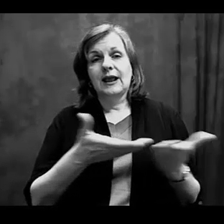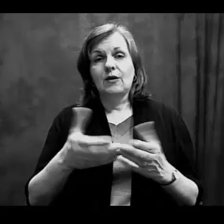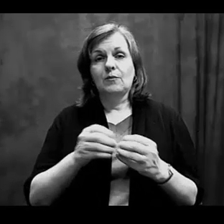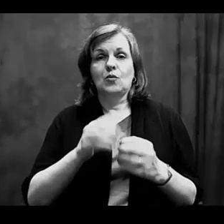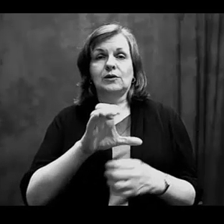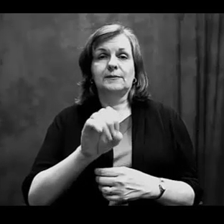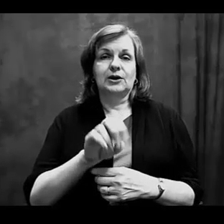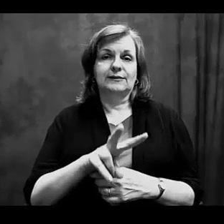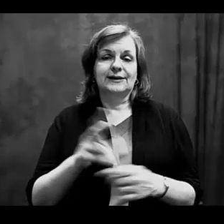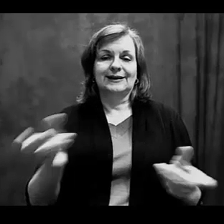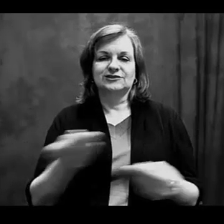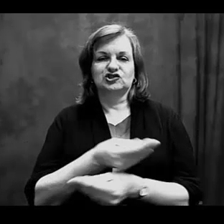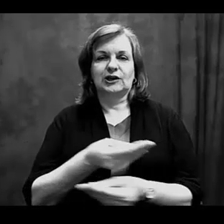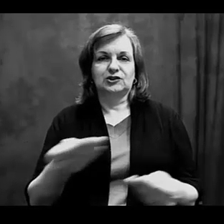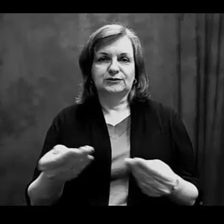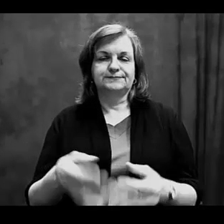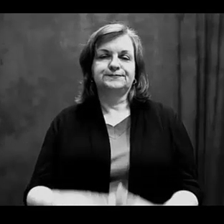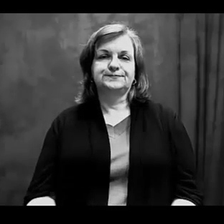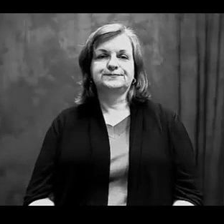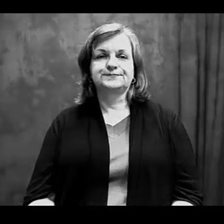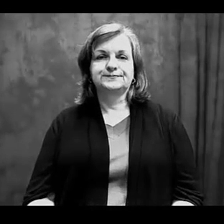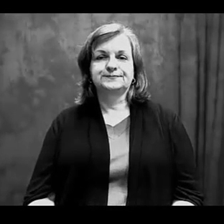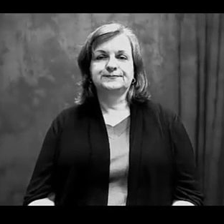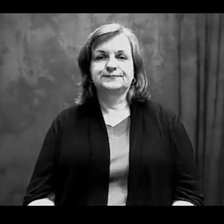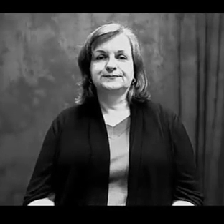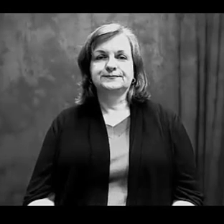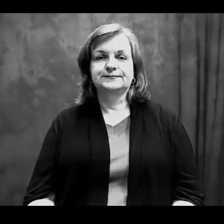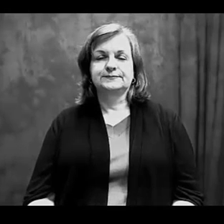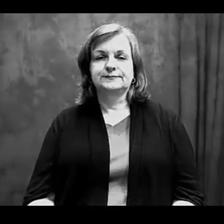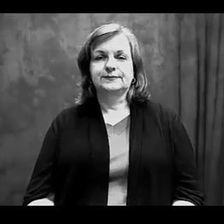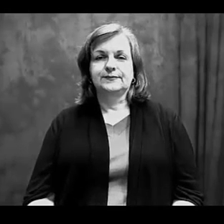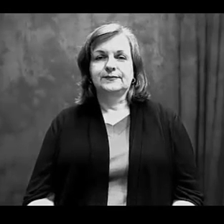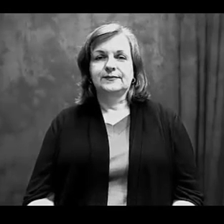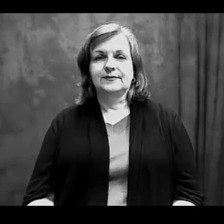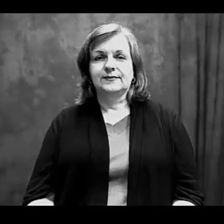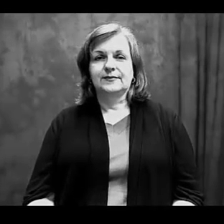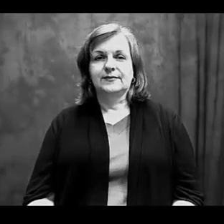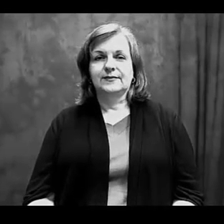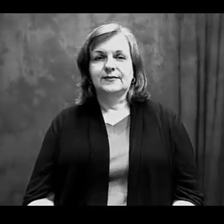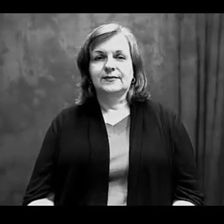for oxygen and carbon dioxide exchange.